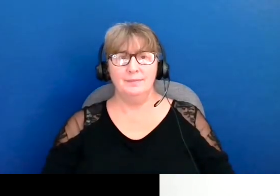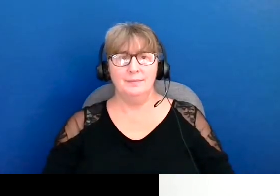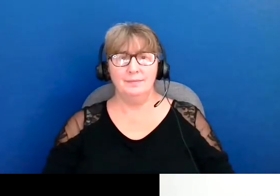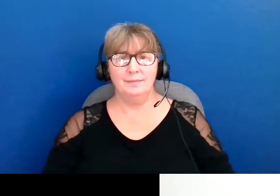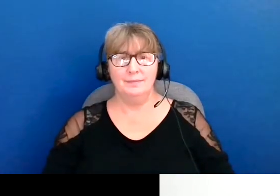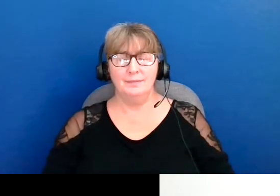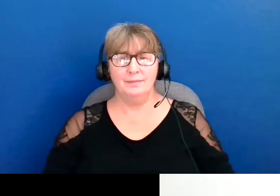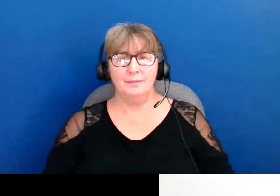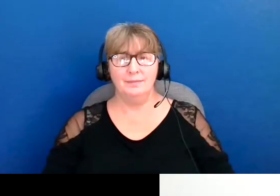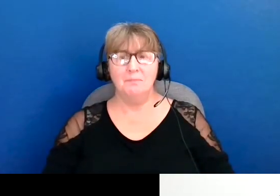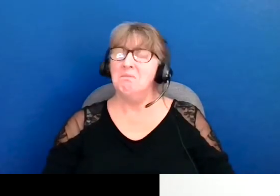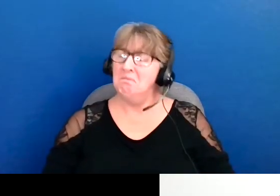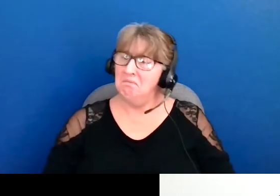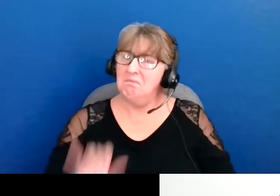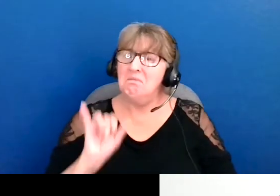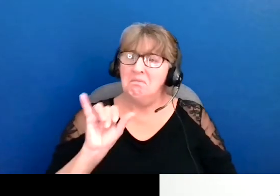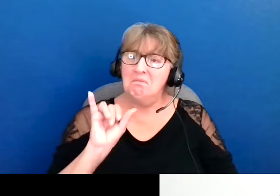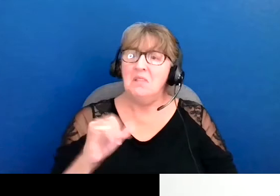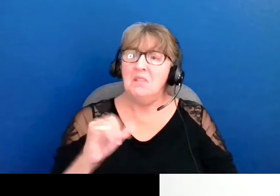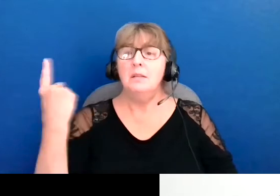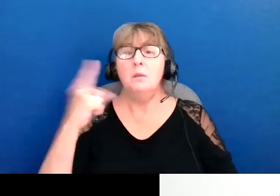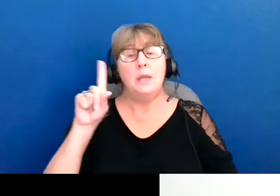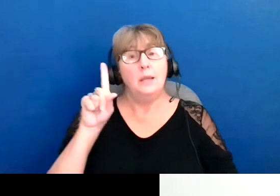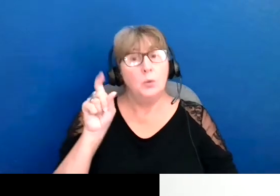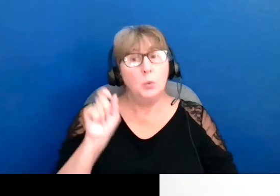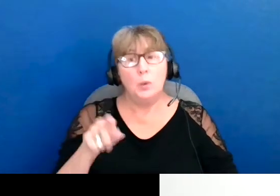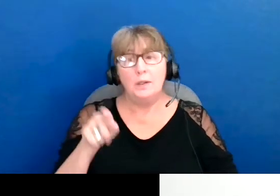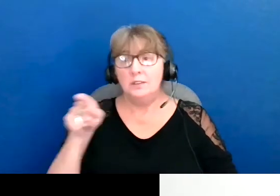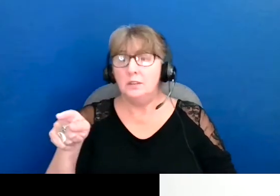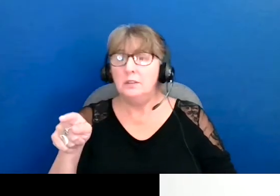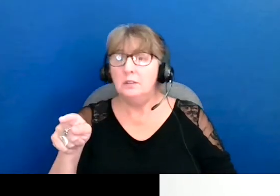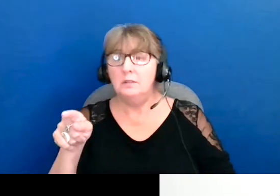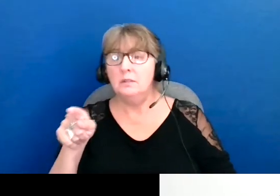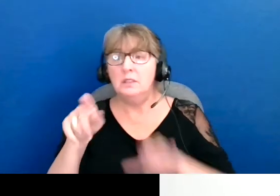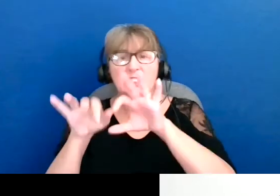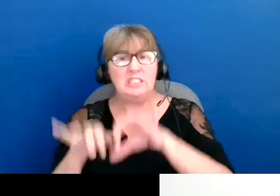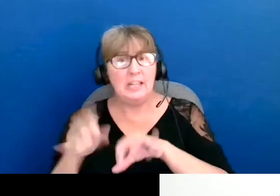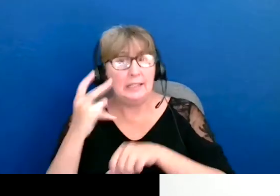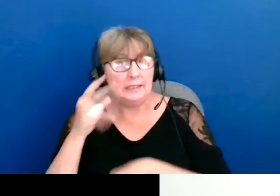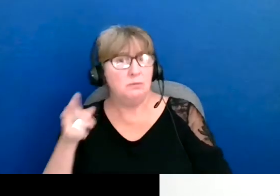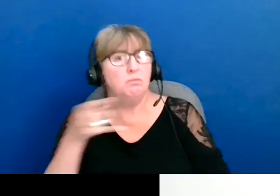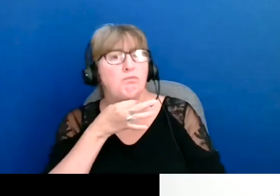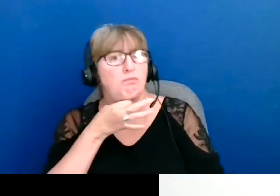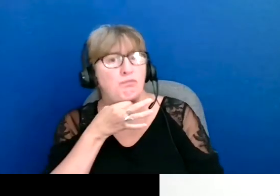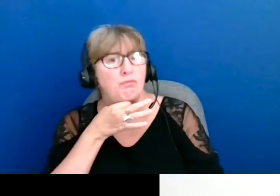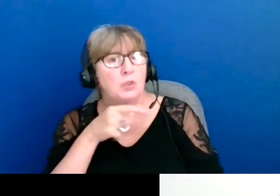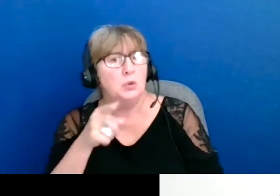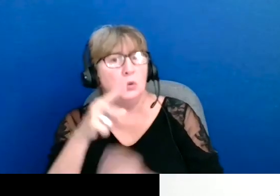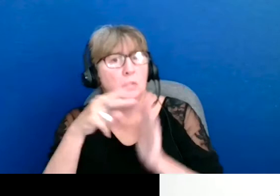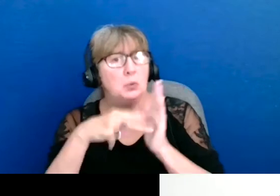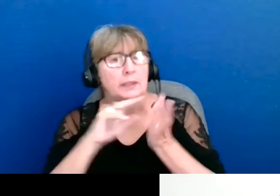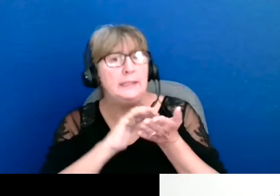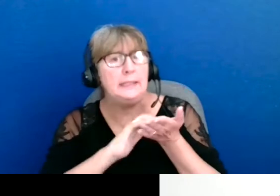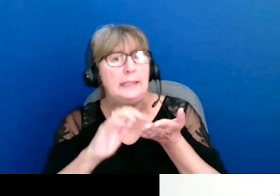And just following up, there's a question in the chat from one of the girls. She's curious, how did you read emails when you got